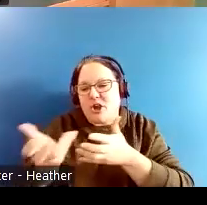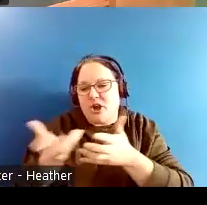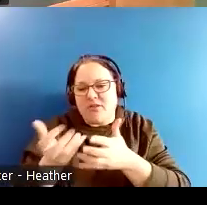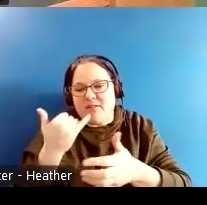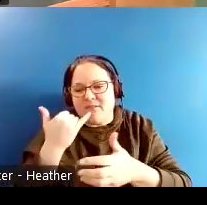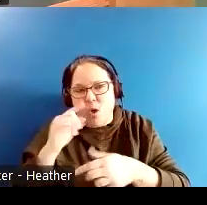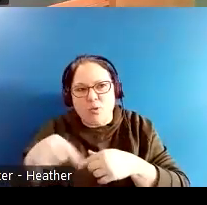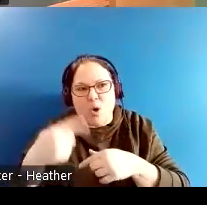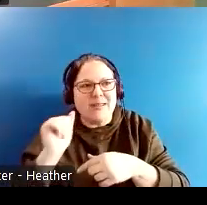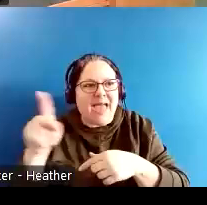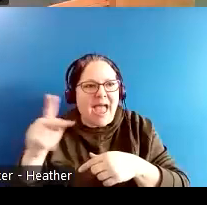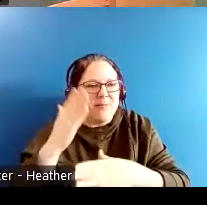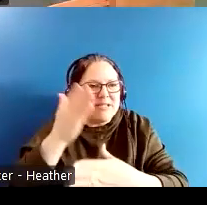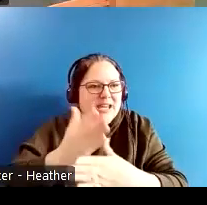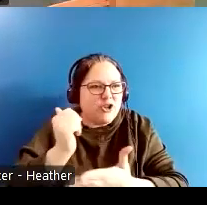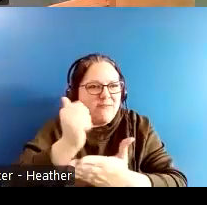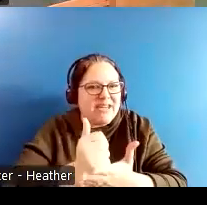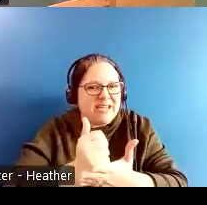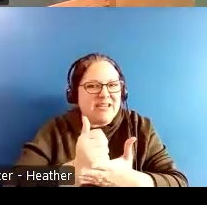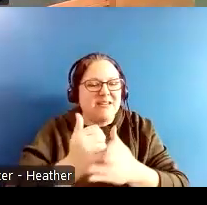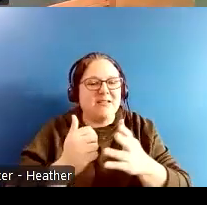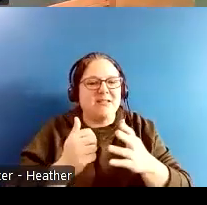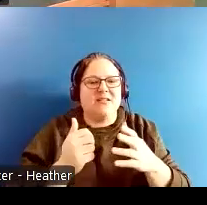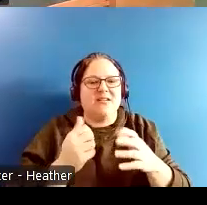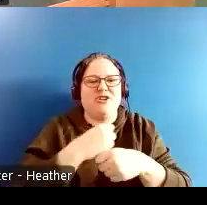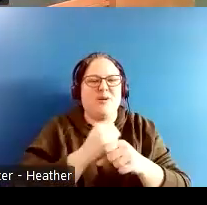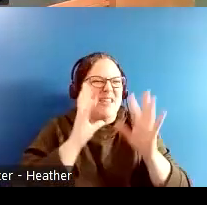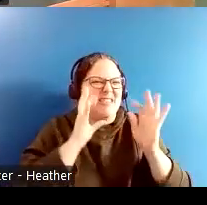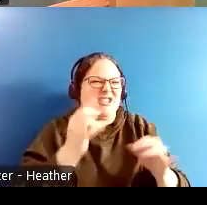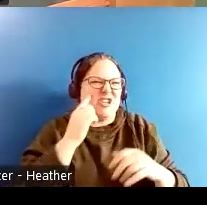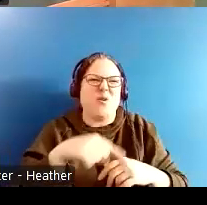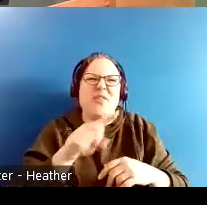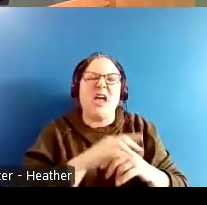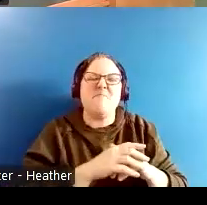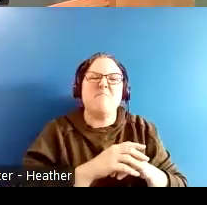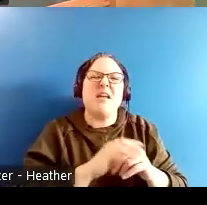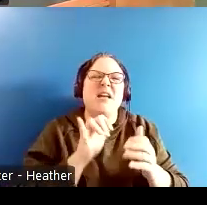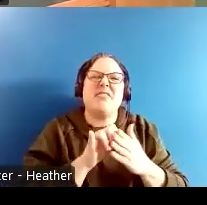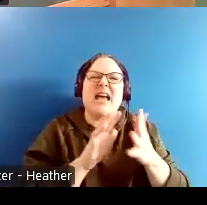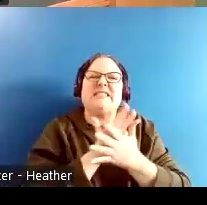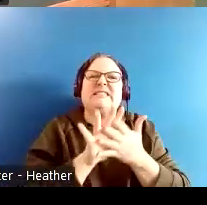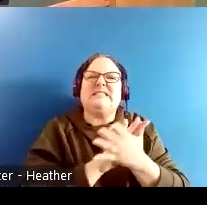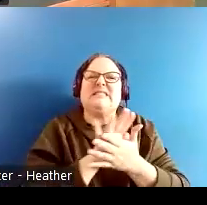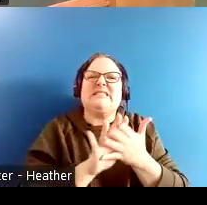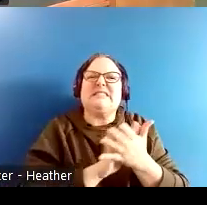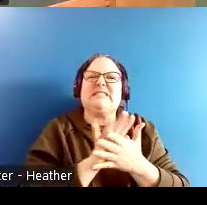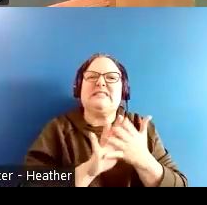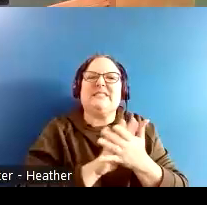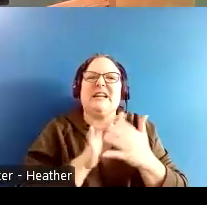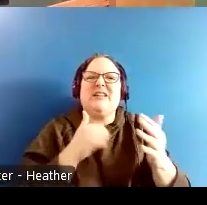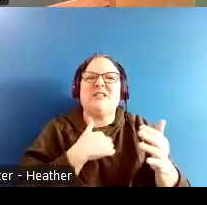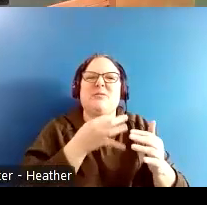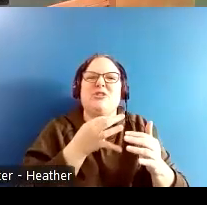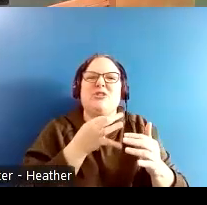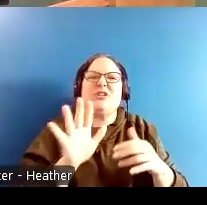to intervene, the intervention to make the decisions for them. I think we're getting into ethically murky territory. So I'm curious what your thoughts are